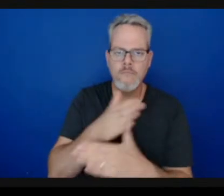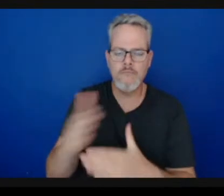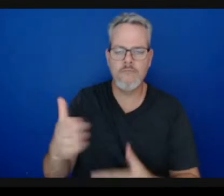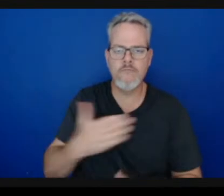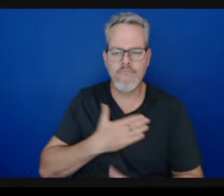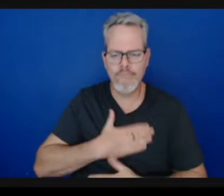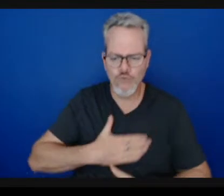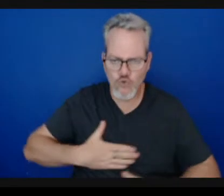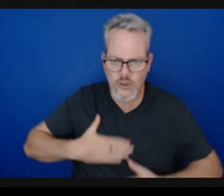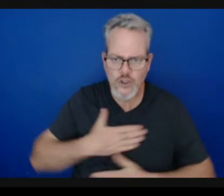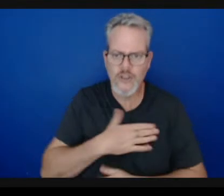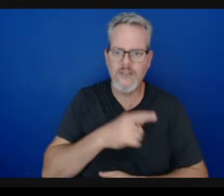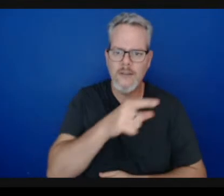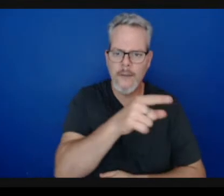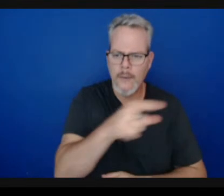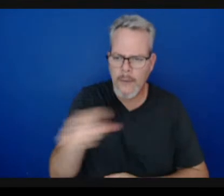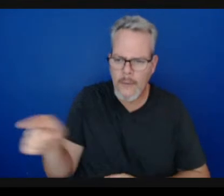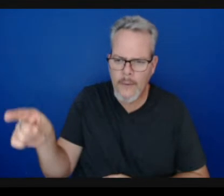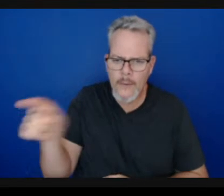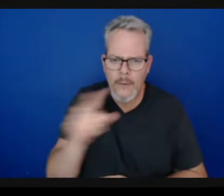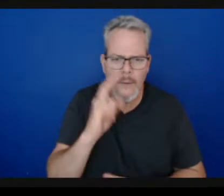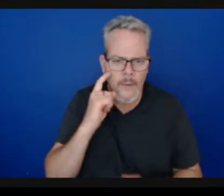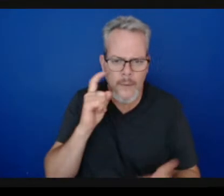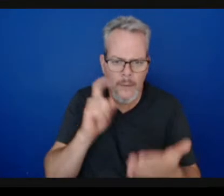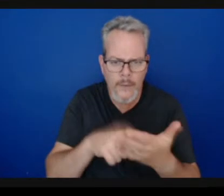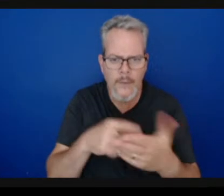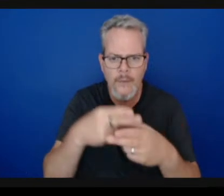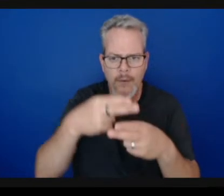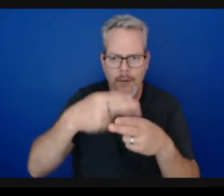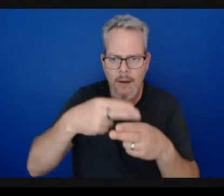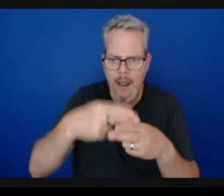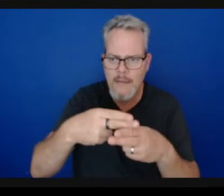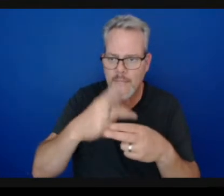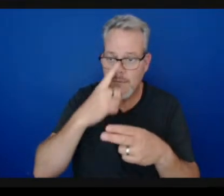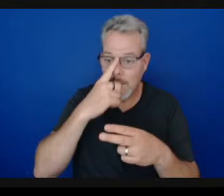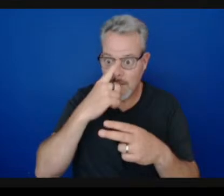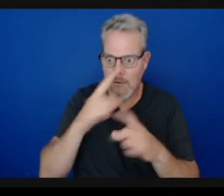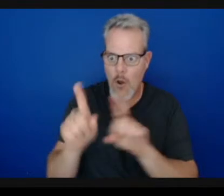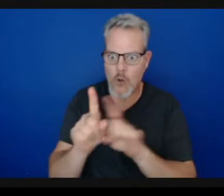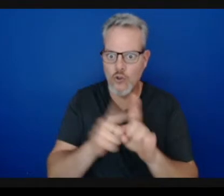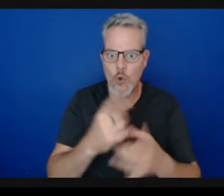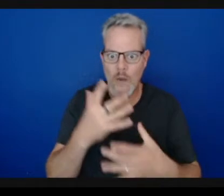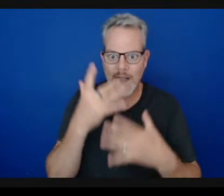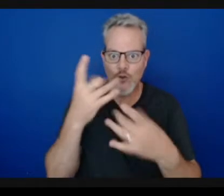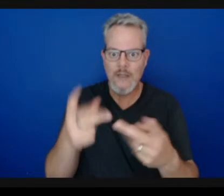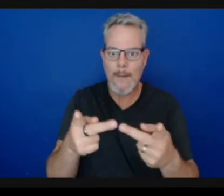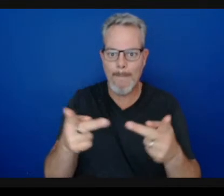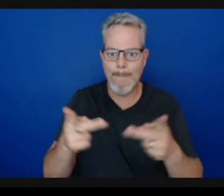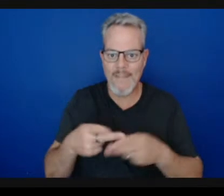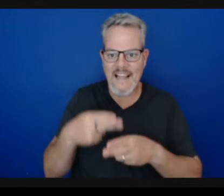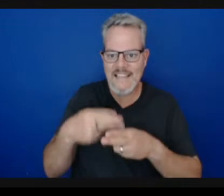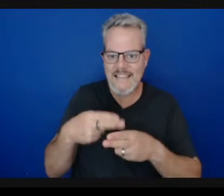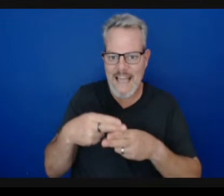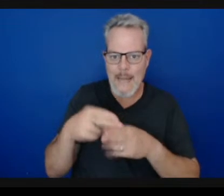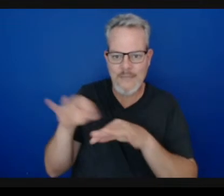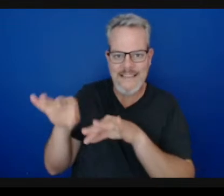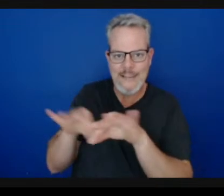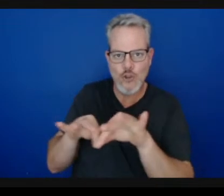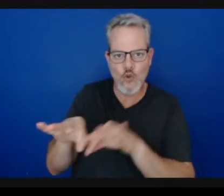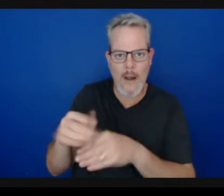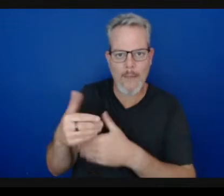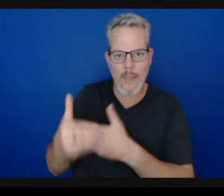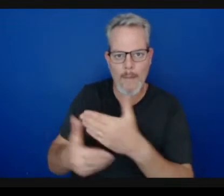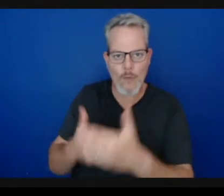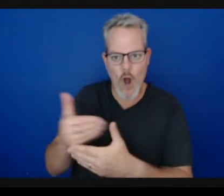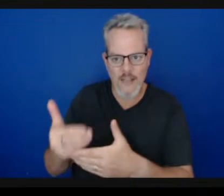these names can give to us, right? And something that's also interesting is place names were often descriptive of the processes or the landforms